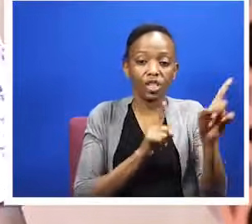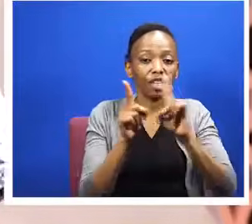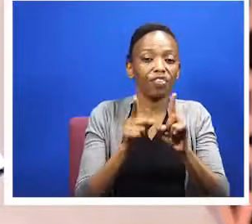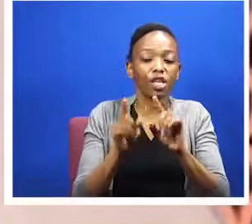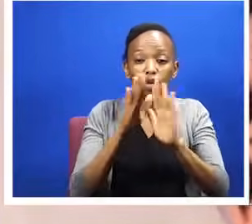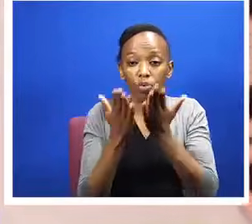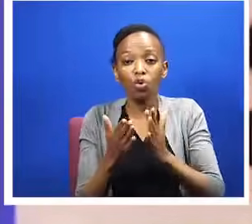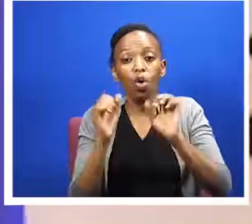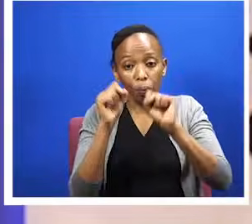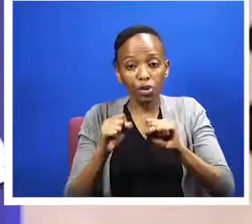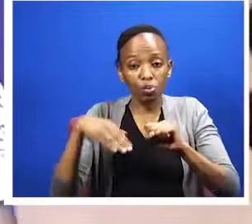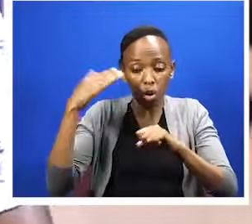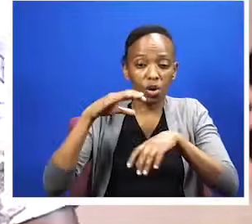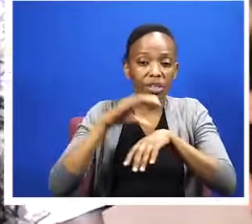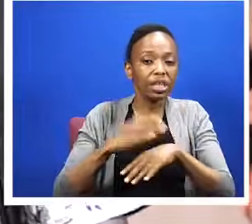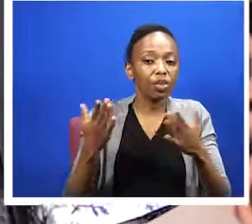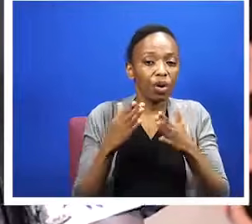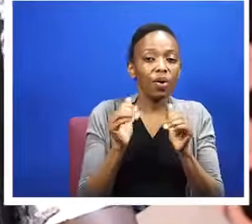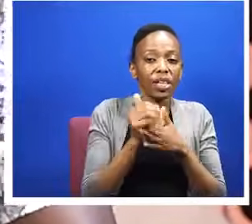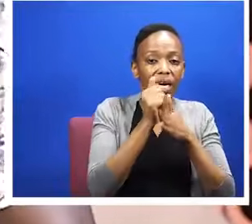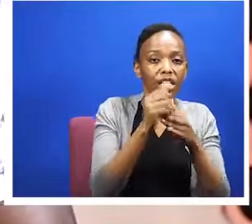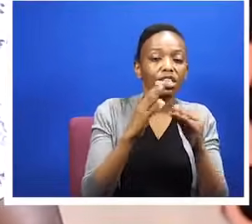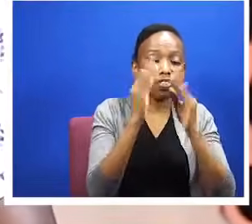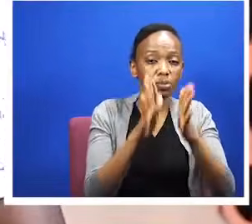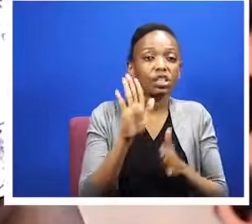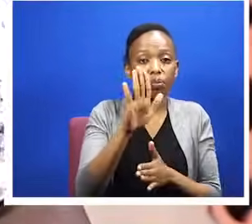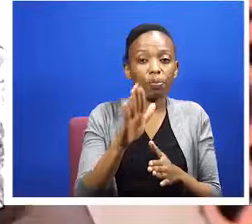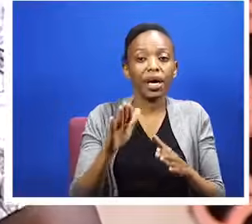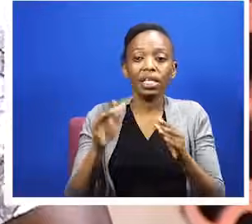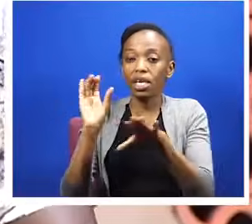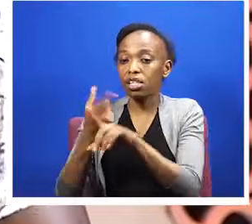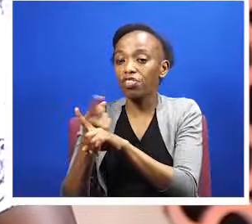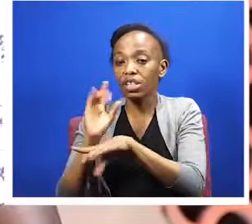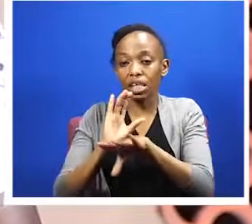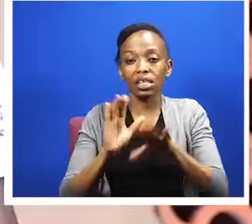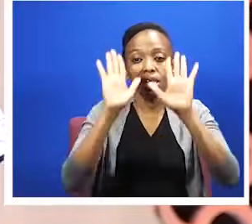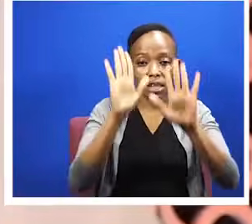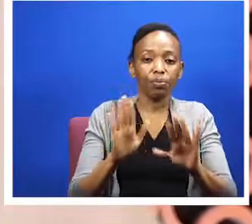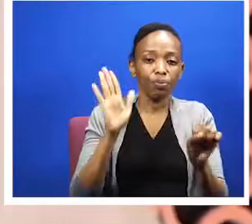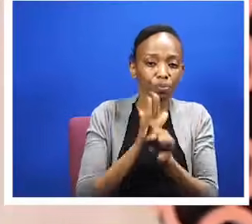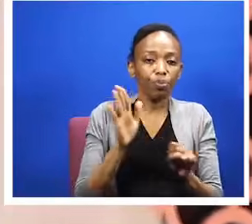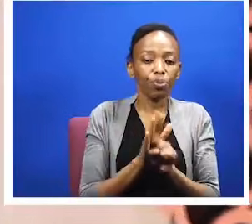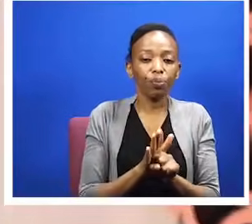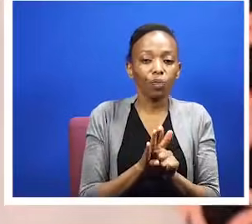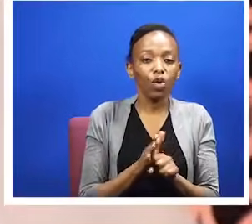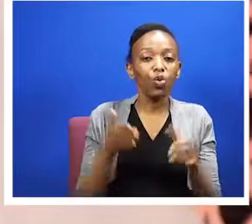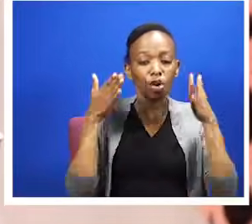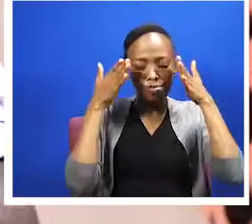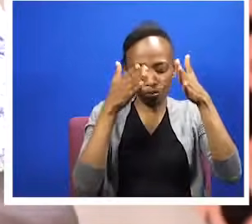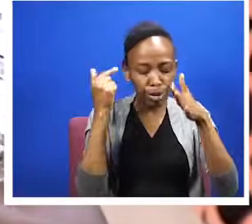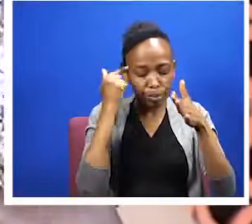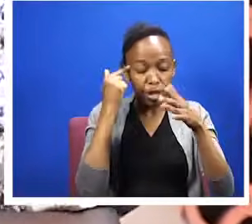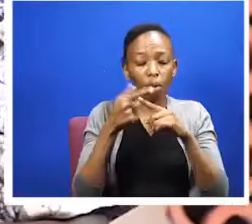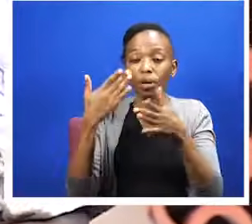You can always find that one with the guidance from your teachers in your assemblies. And most importantly, your very attentive mind. But